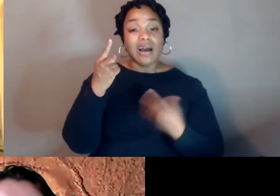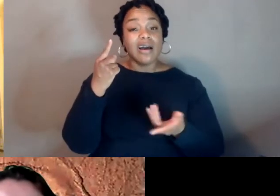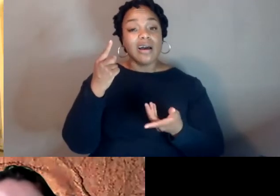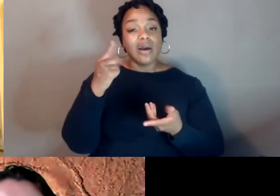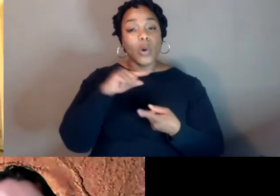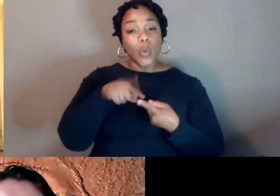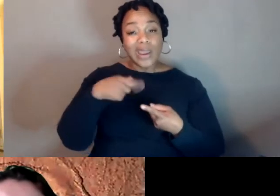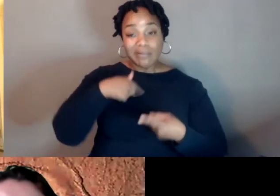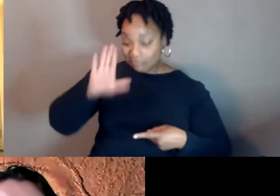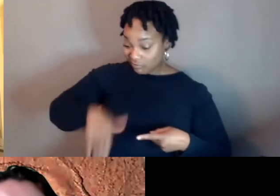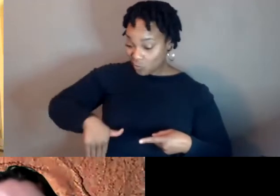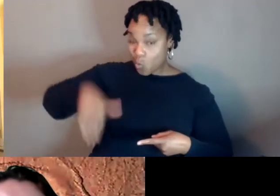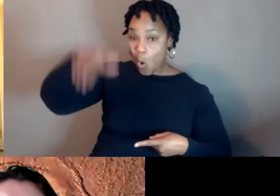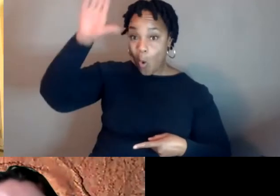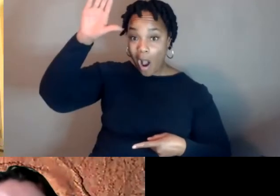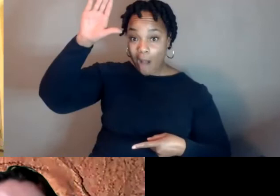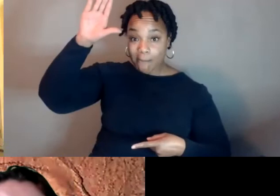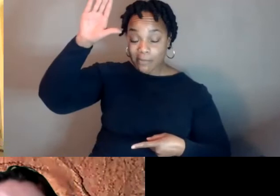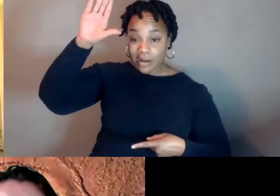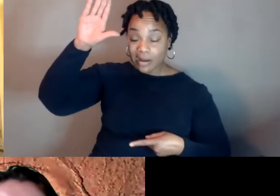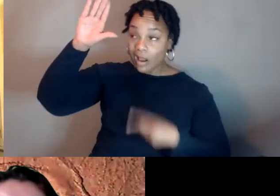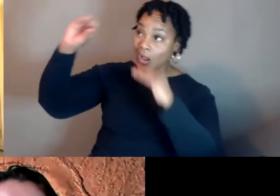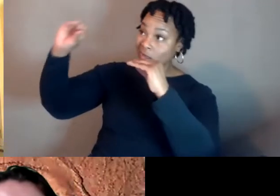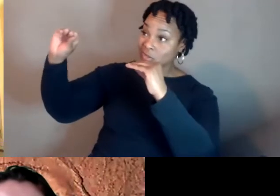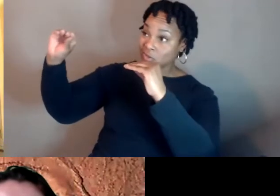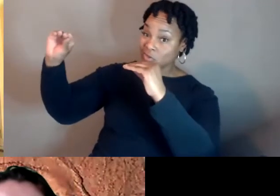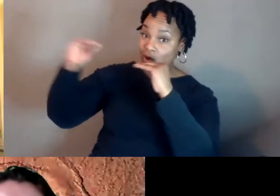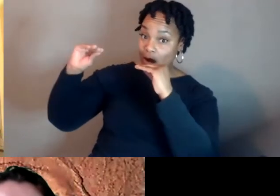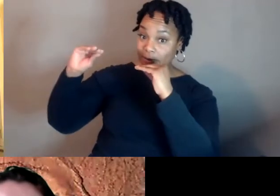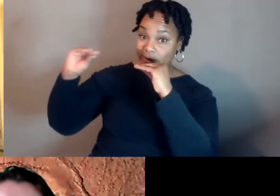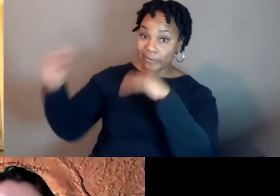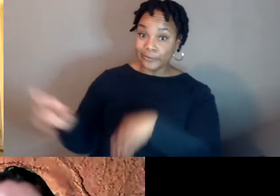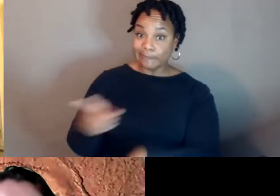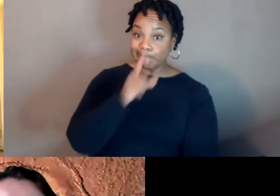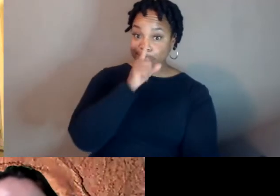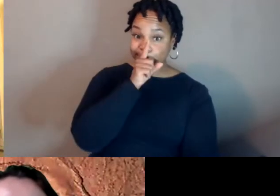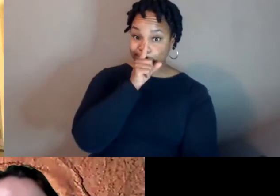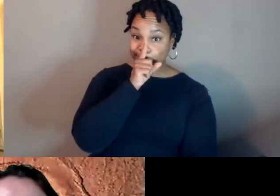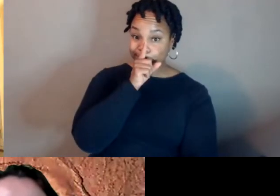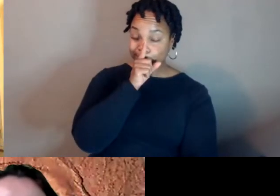letting people know exactly what you think and how you feel